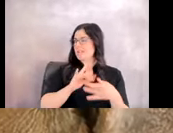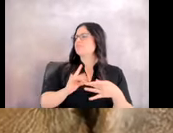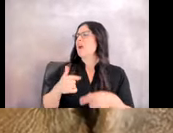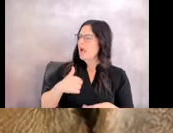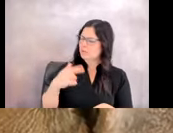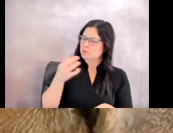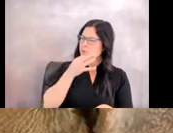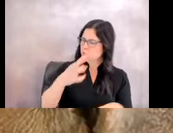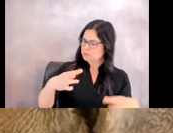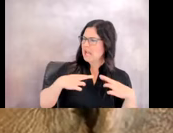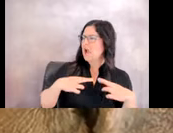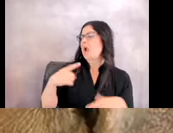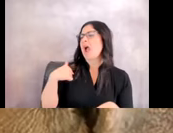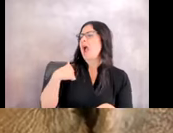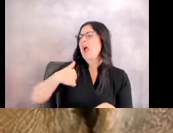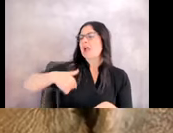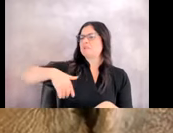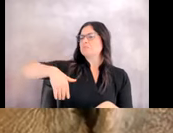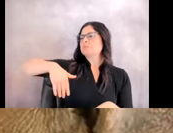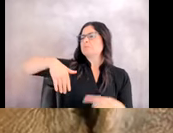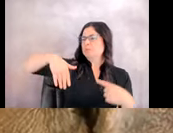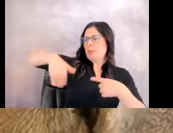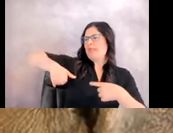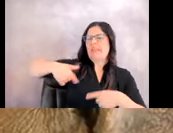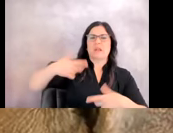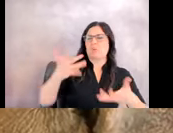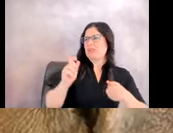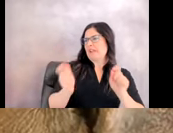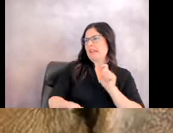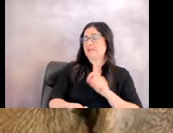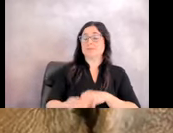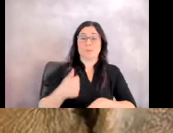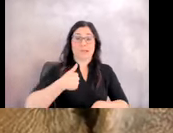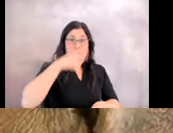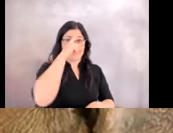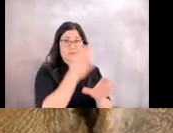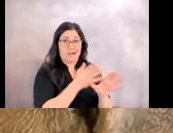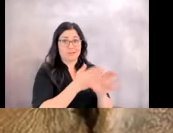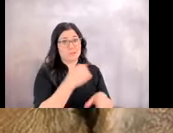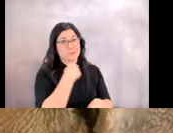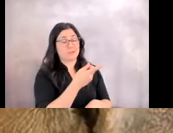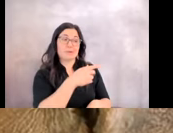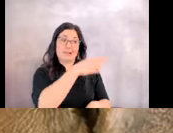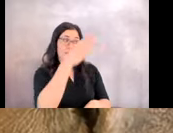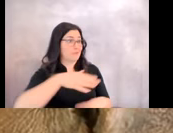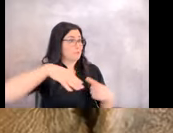to retire, it's too late to change? Well, I'm a psychologist, so it's never too late to change.